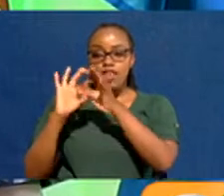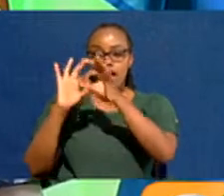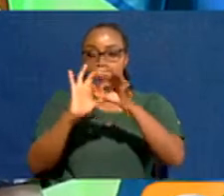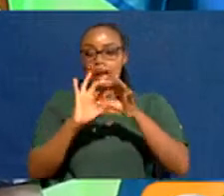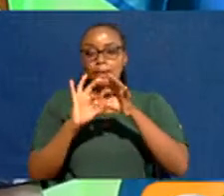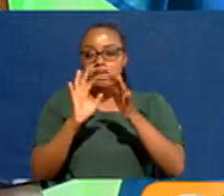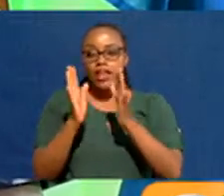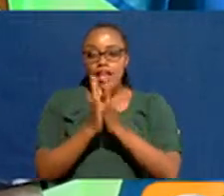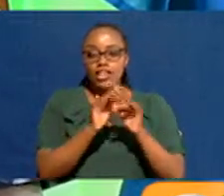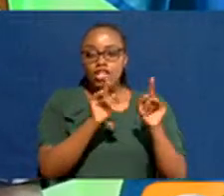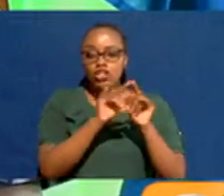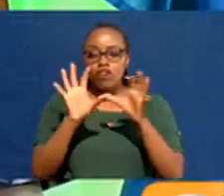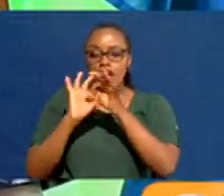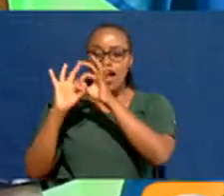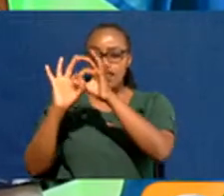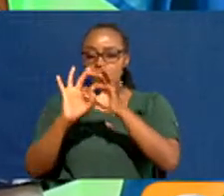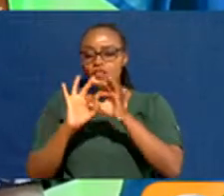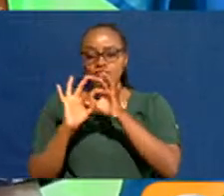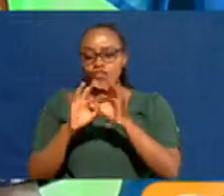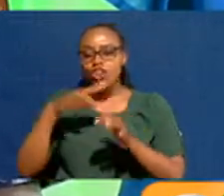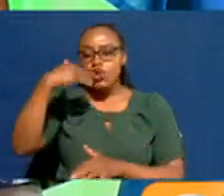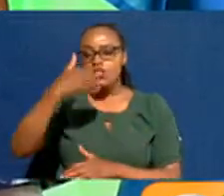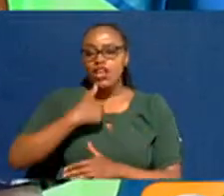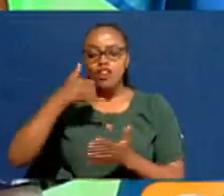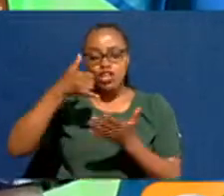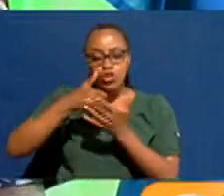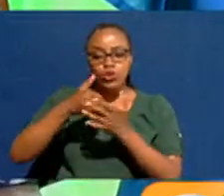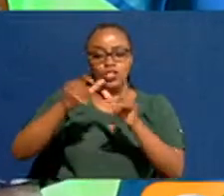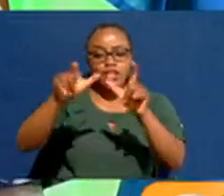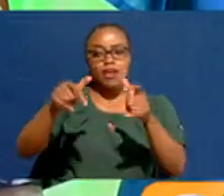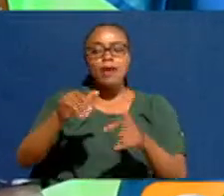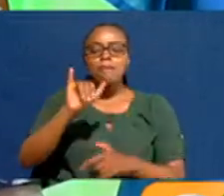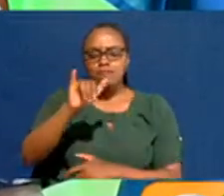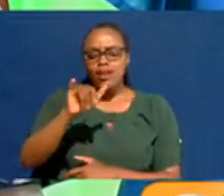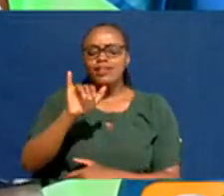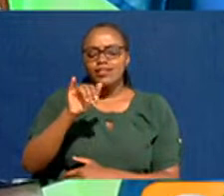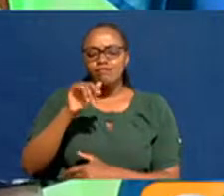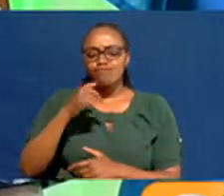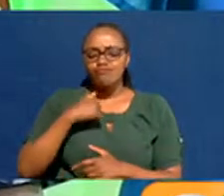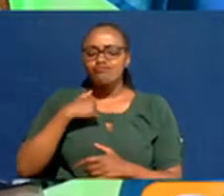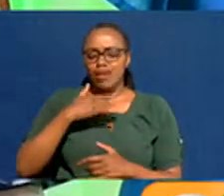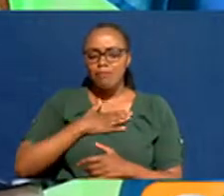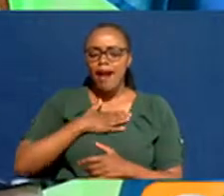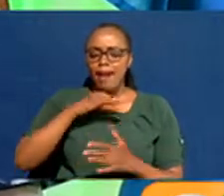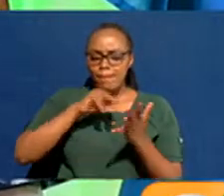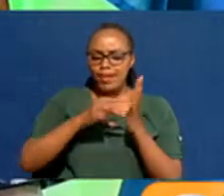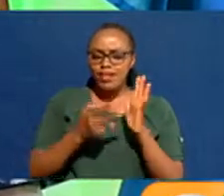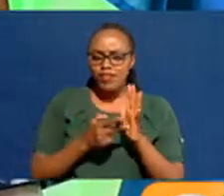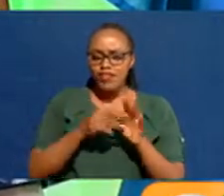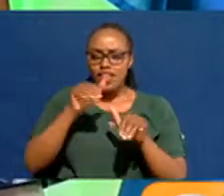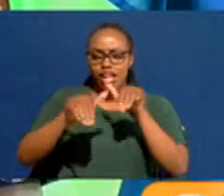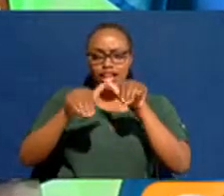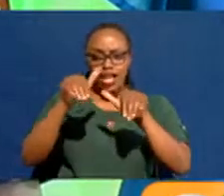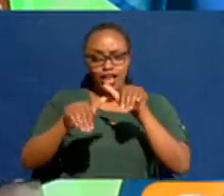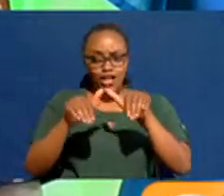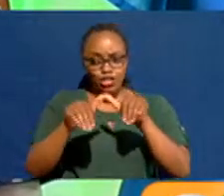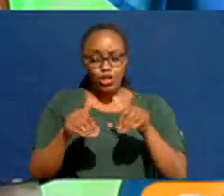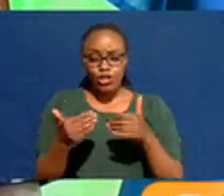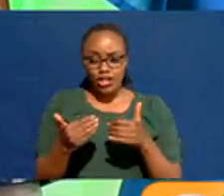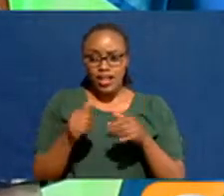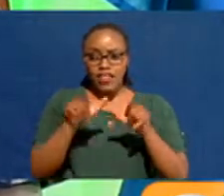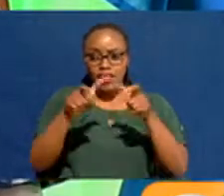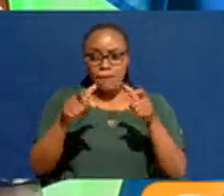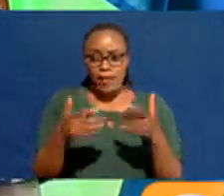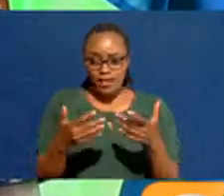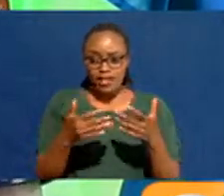we hammered Azimio and all its affiliates, including the media. That's what I meant. And in another election, if the media is